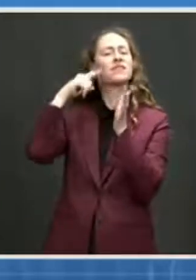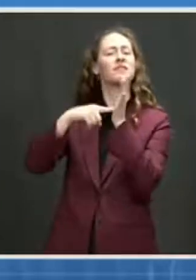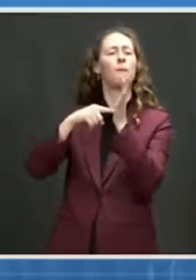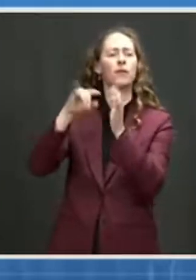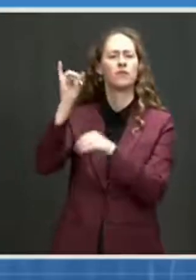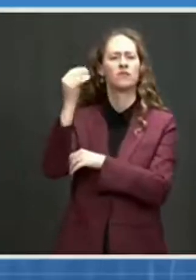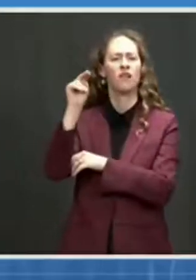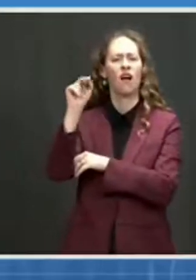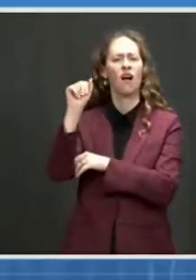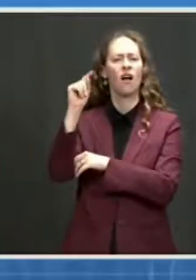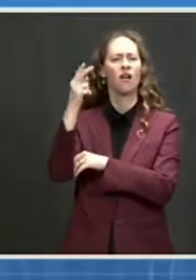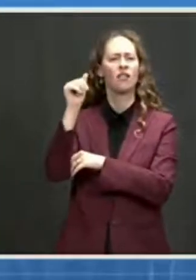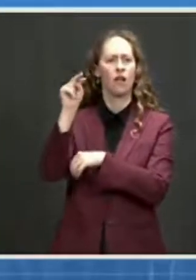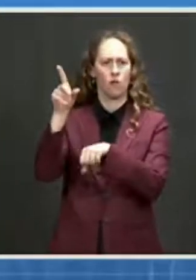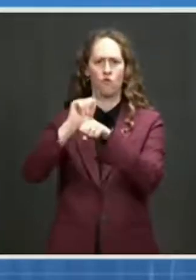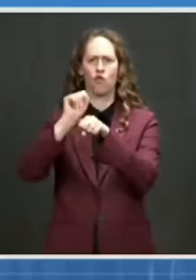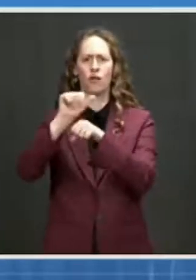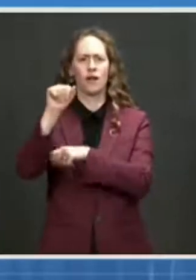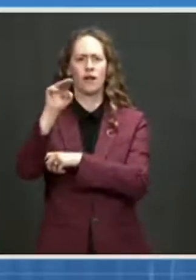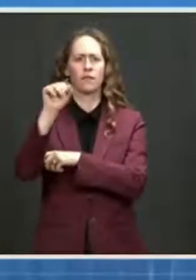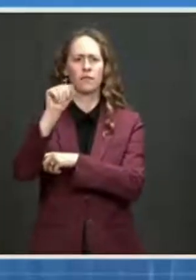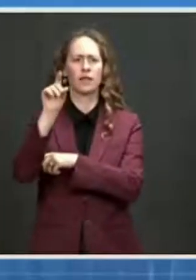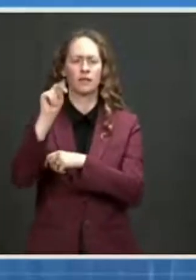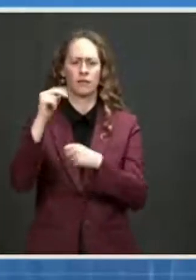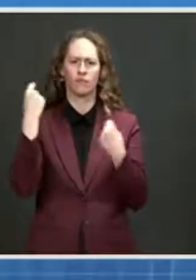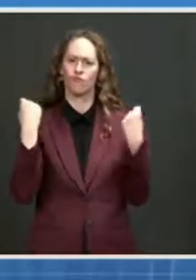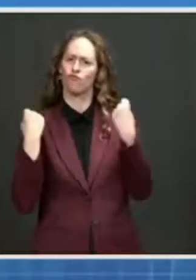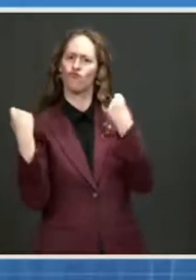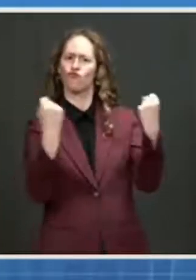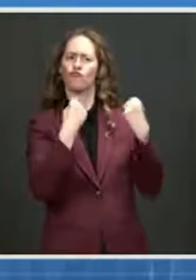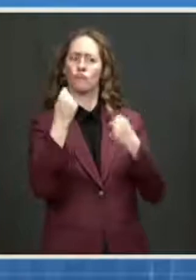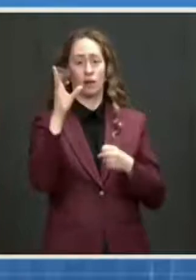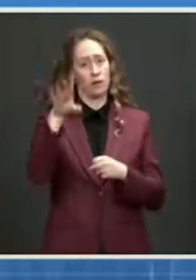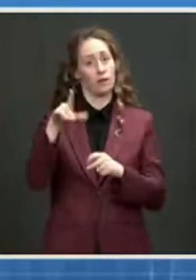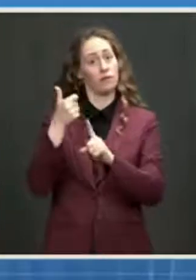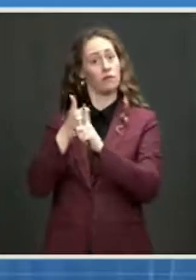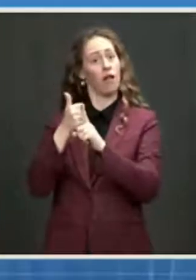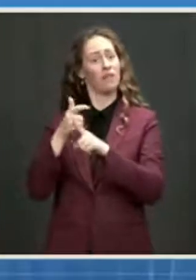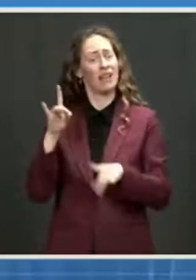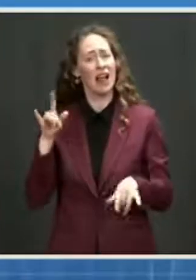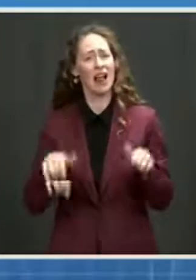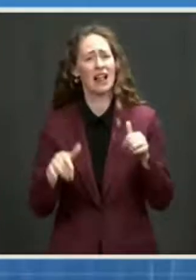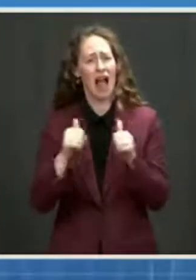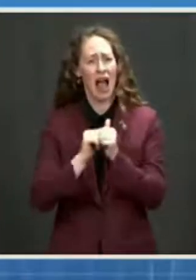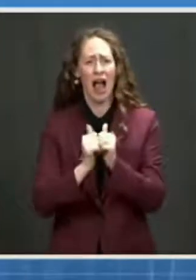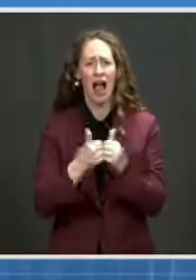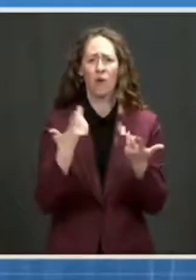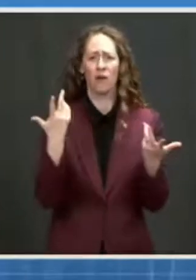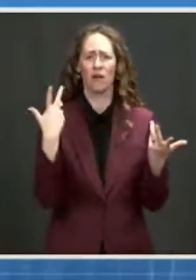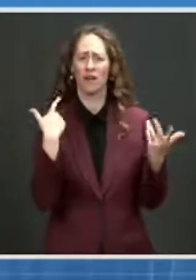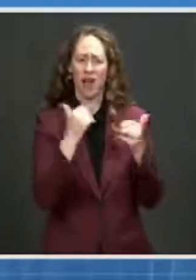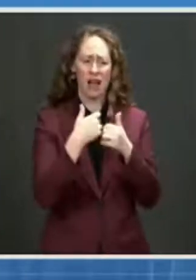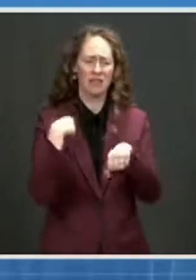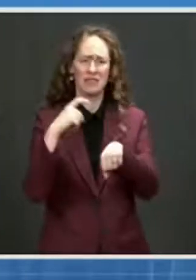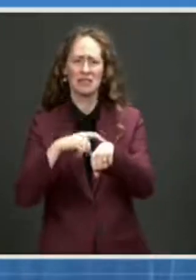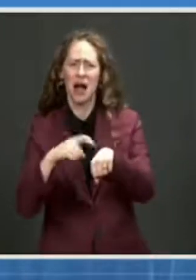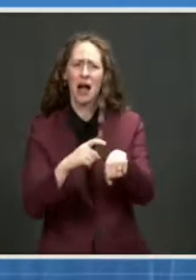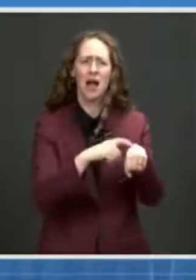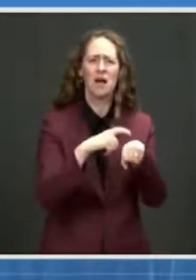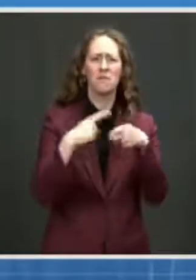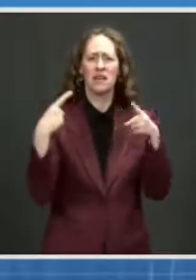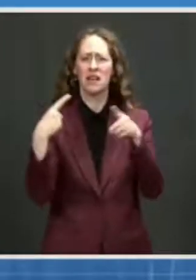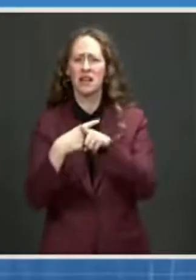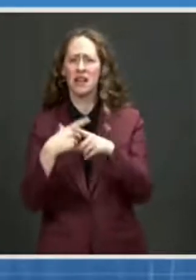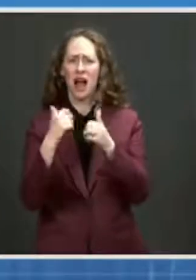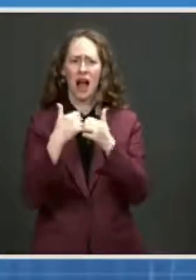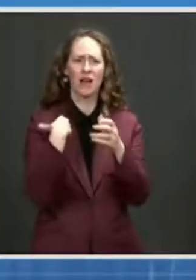"I kept hemming and hawing about it, and I work all the time. When this Vaximillion